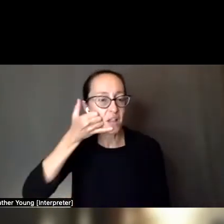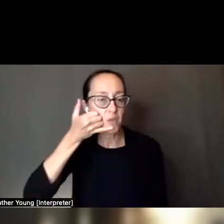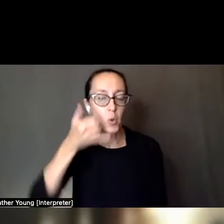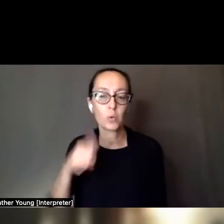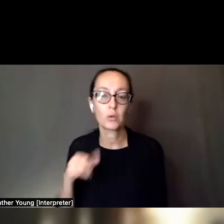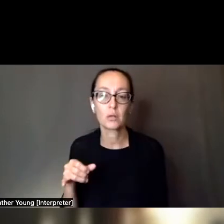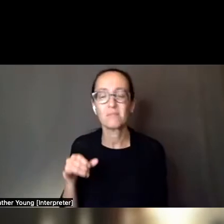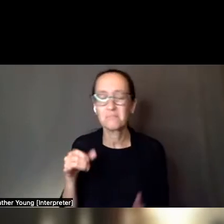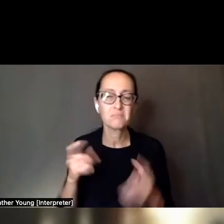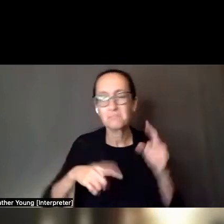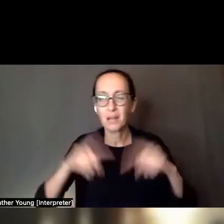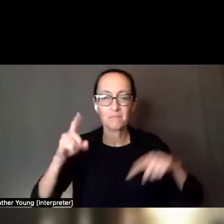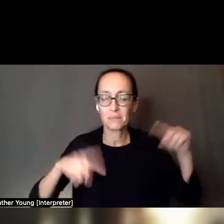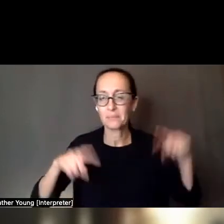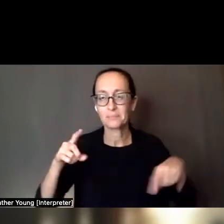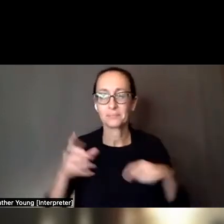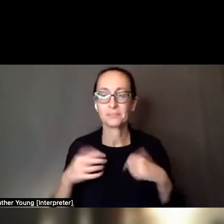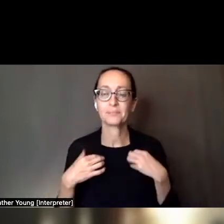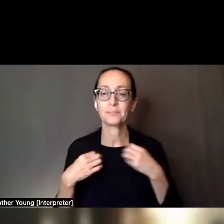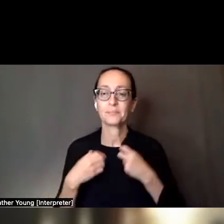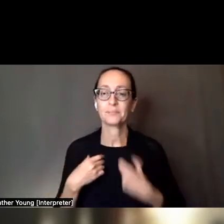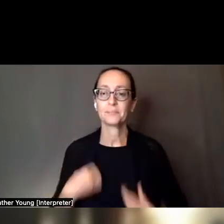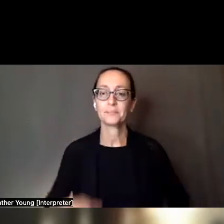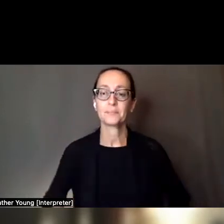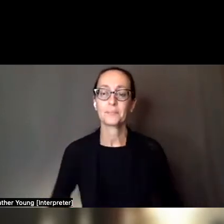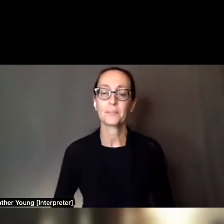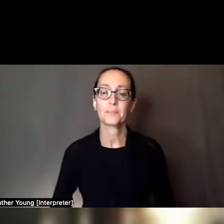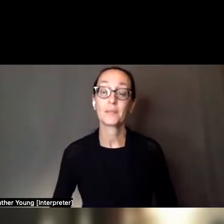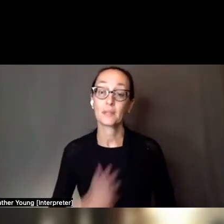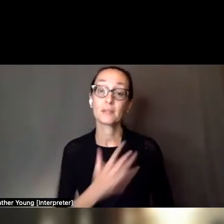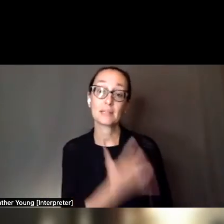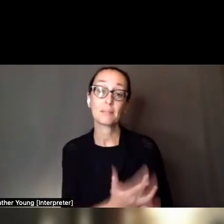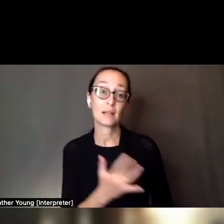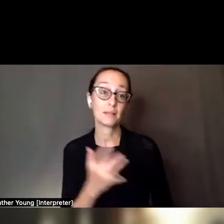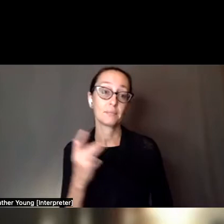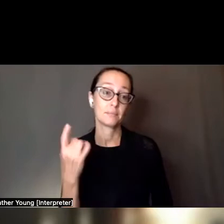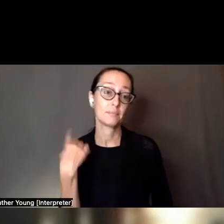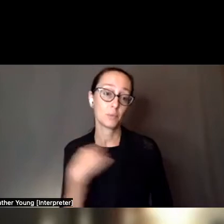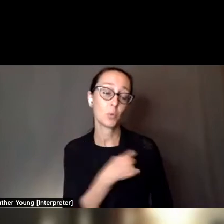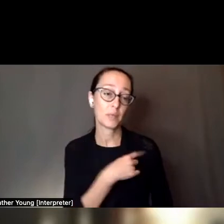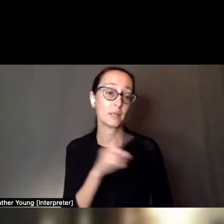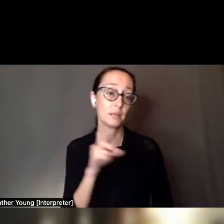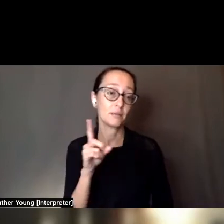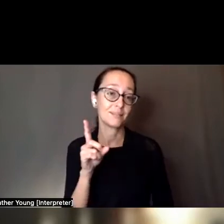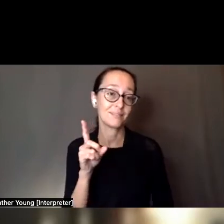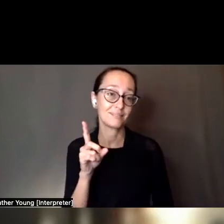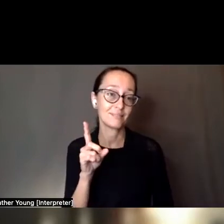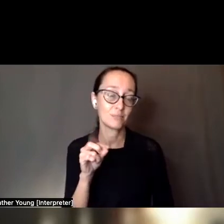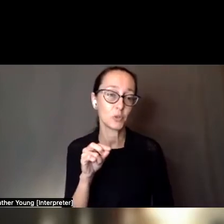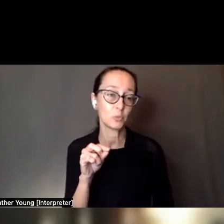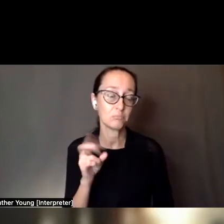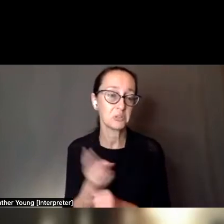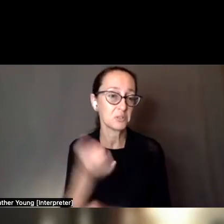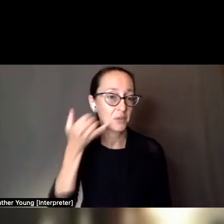varying degrees. But we typically do get the phone. So that's a picture of me